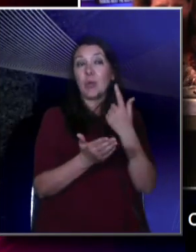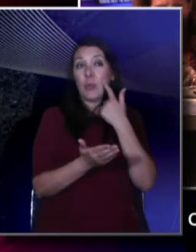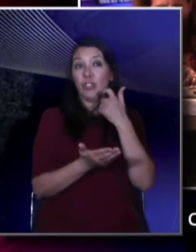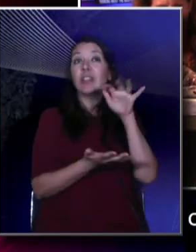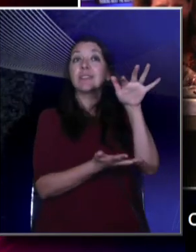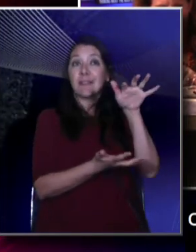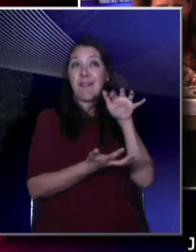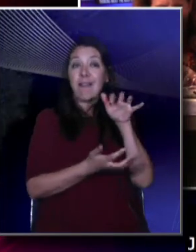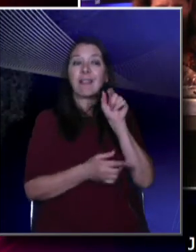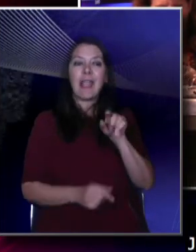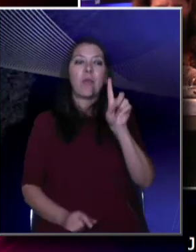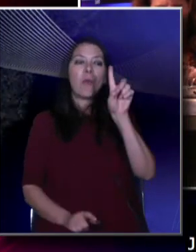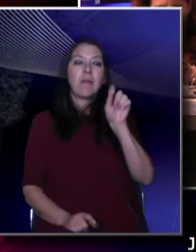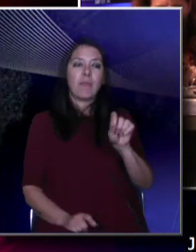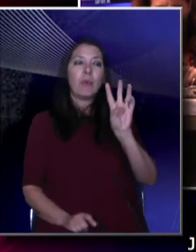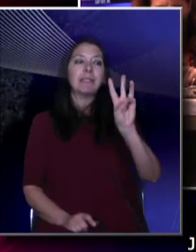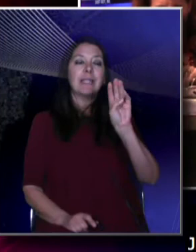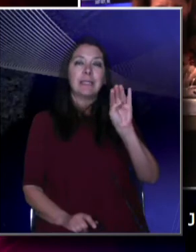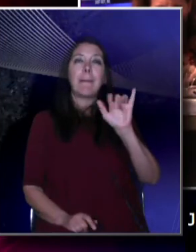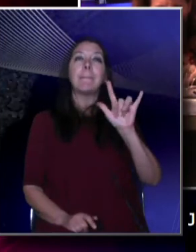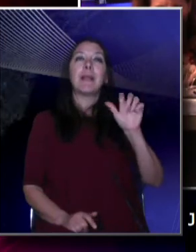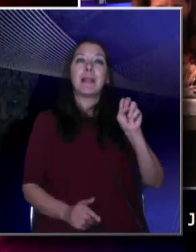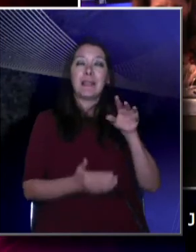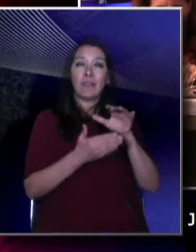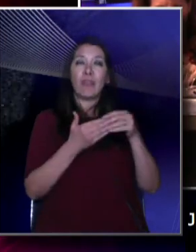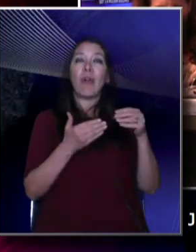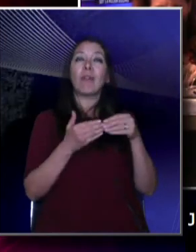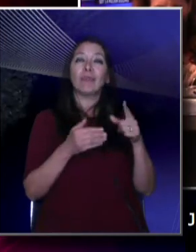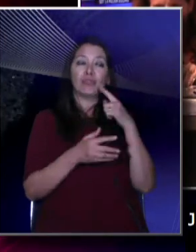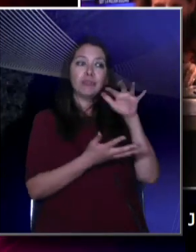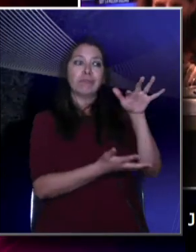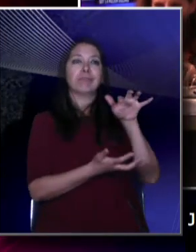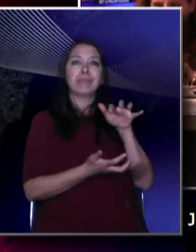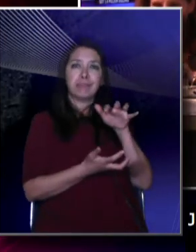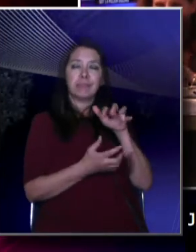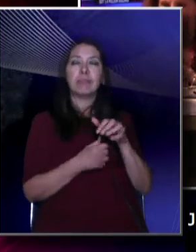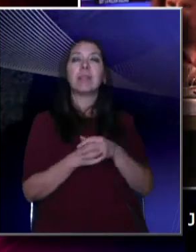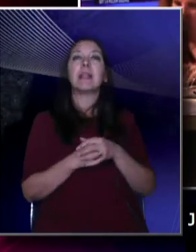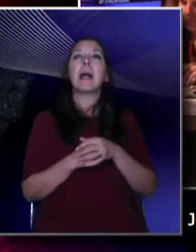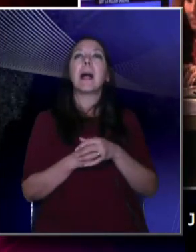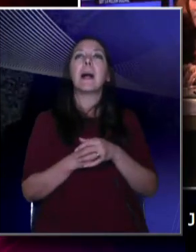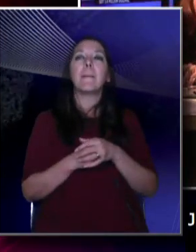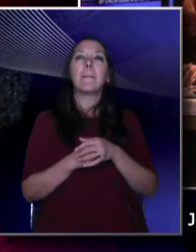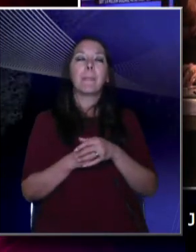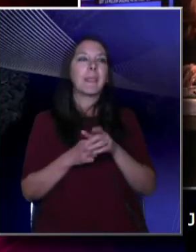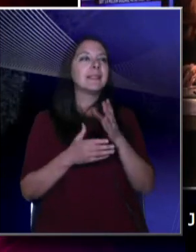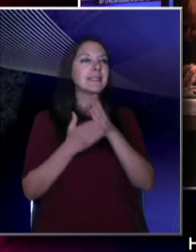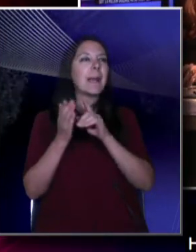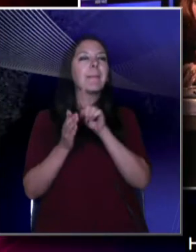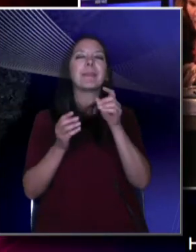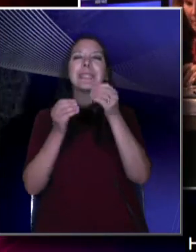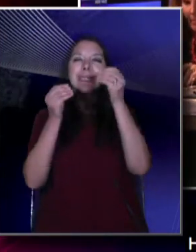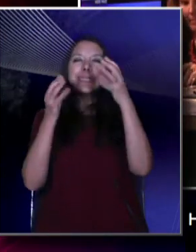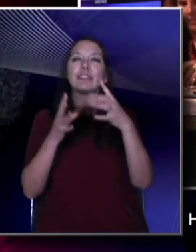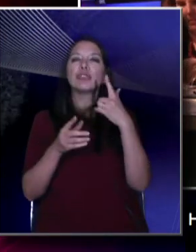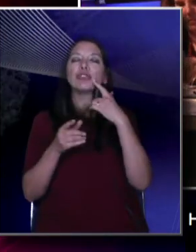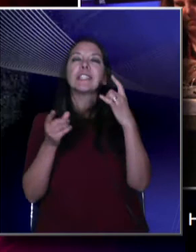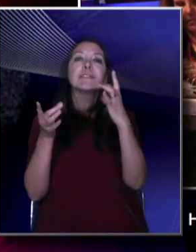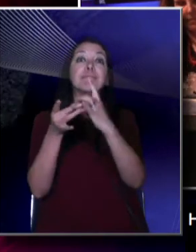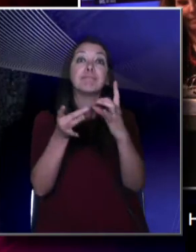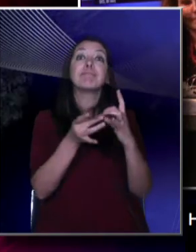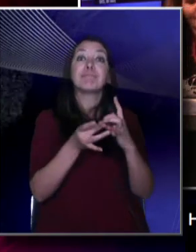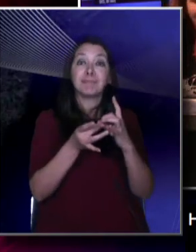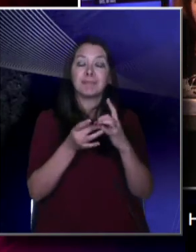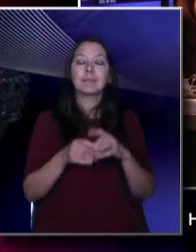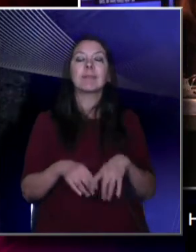got $1.6 million, as some of the teachers here have said. We've hired new